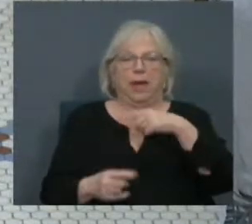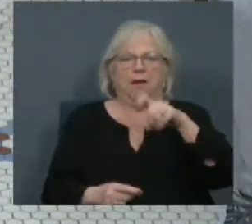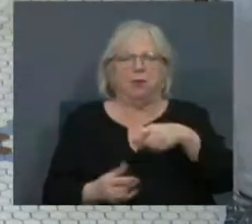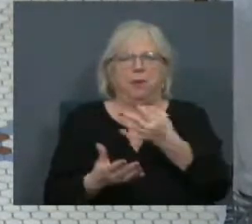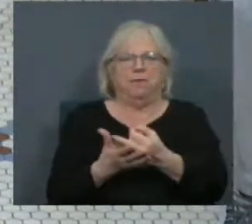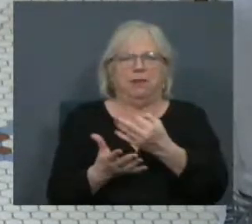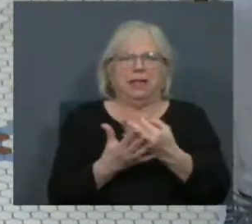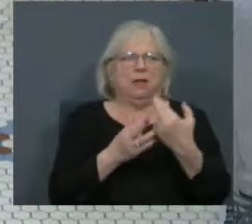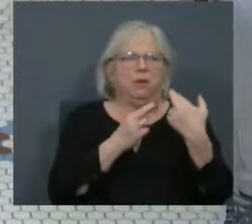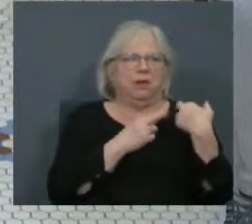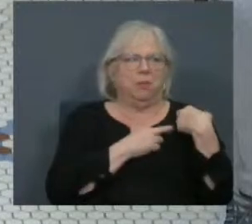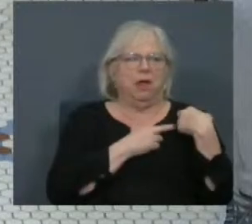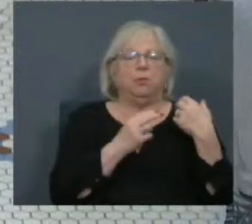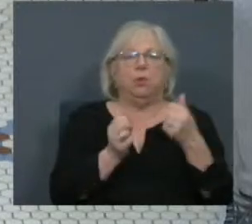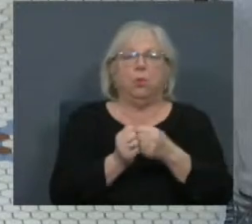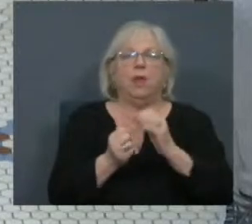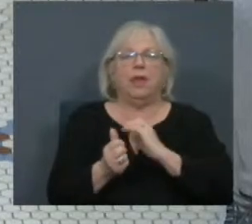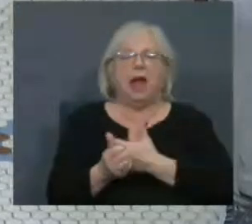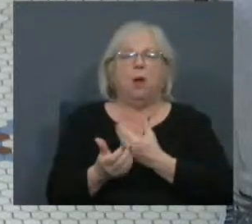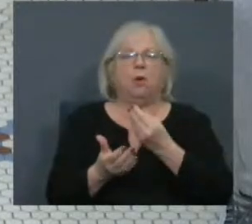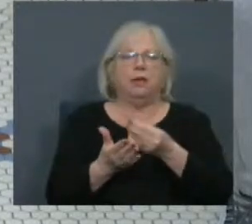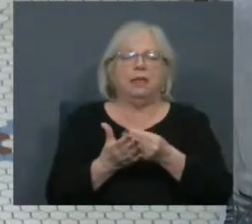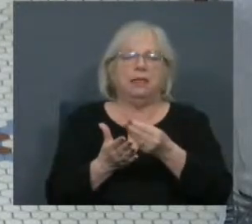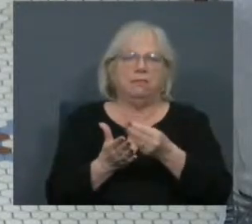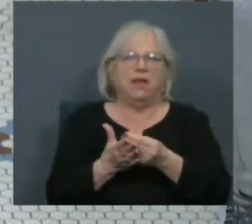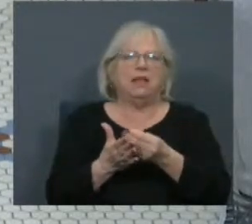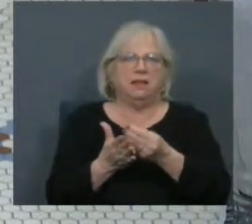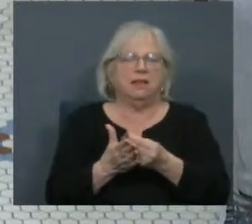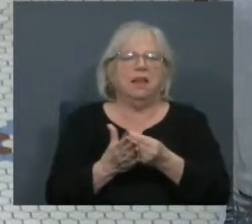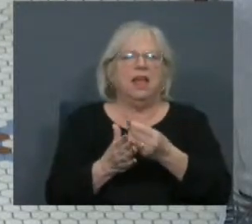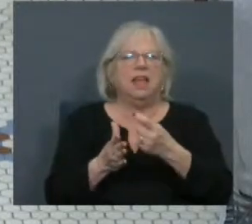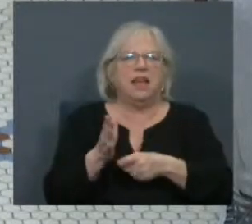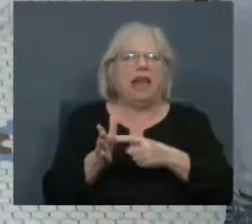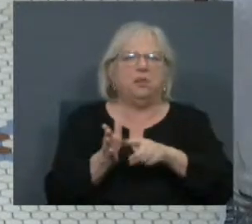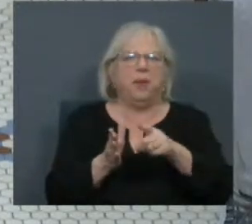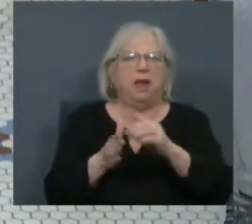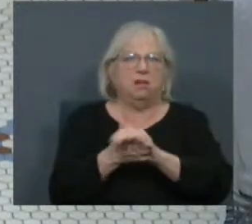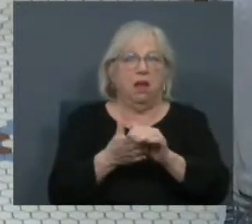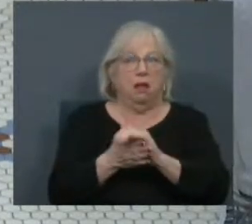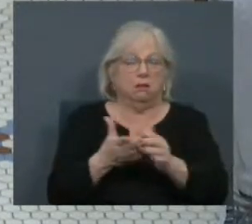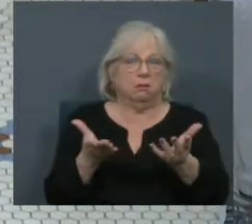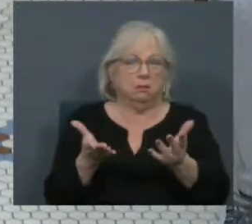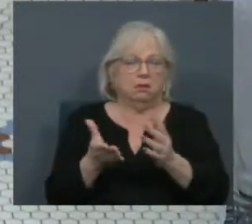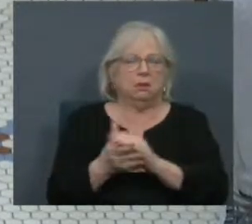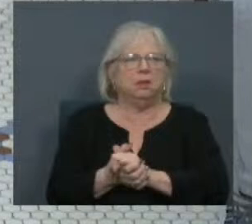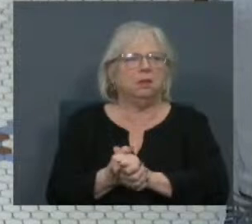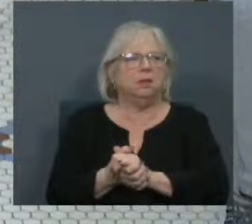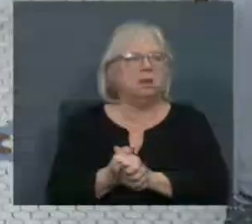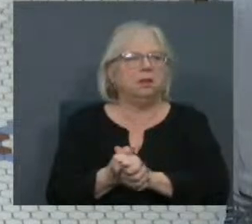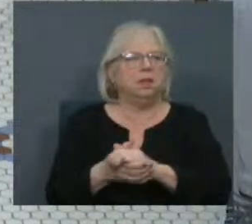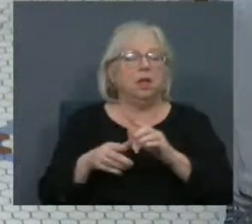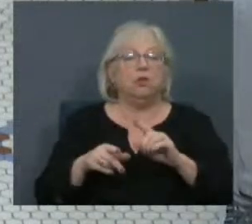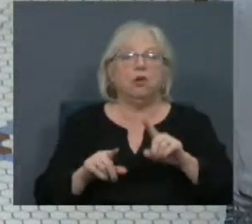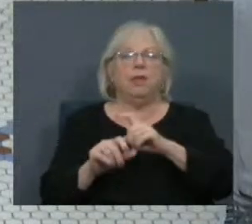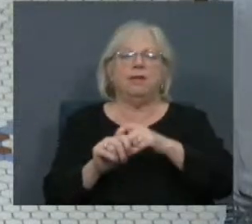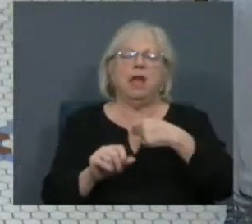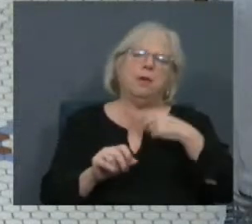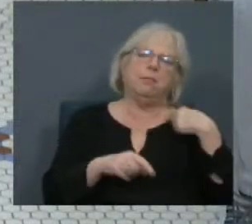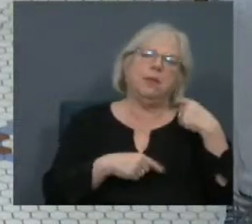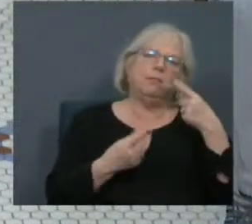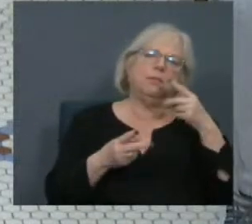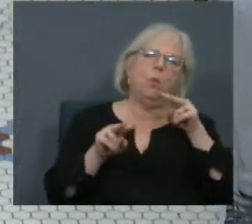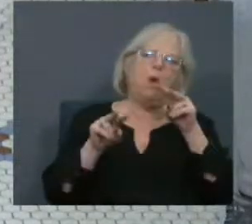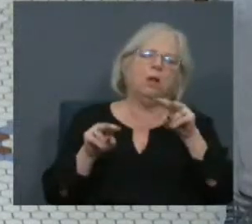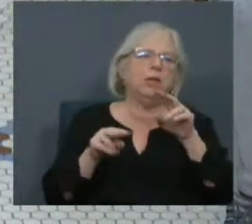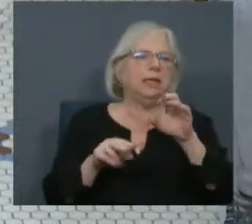responsible with our city funds, with our taxpayer dollars. In the time that I've been watching city board meetings, I've